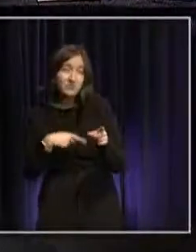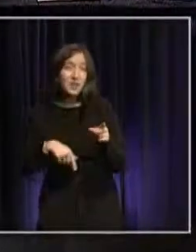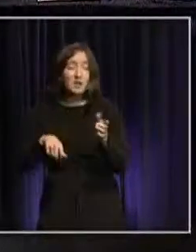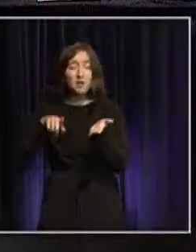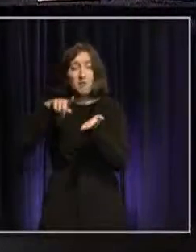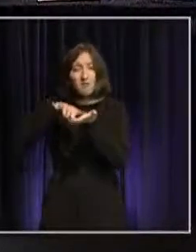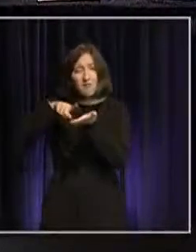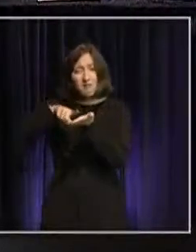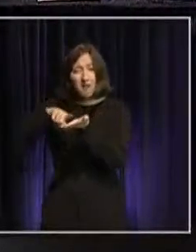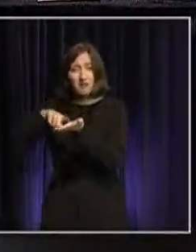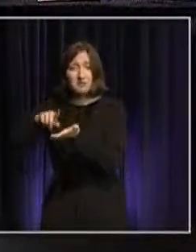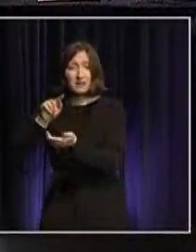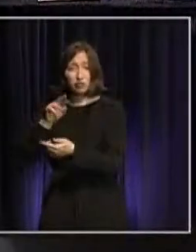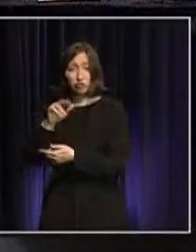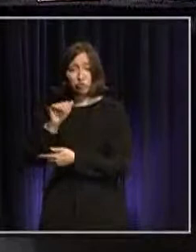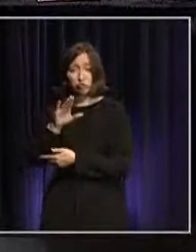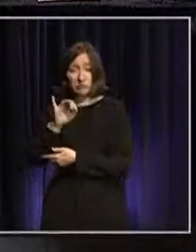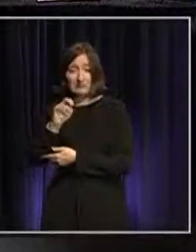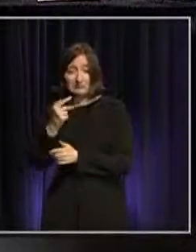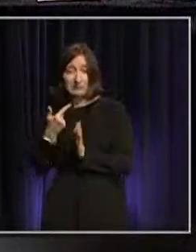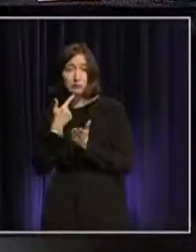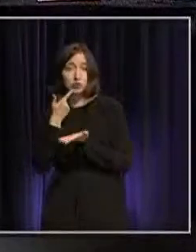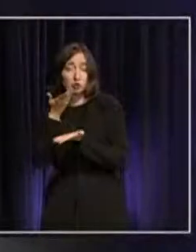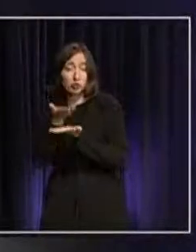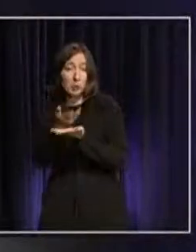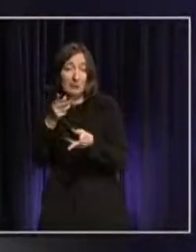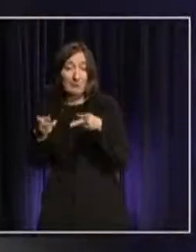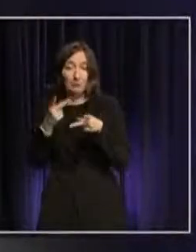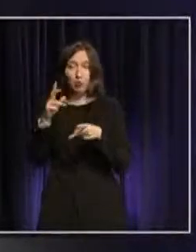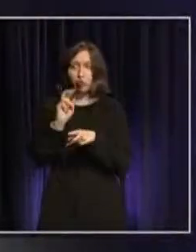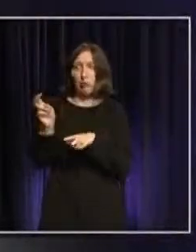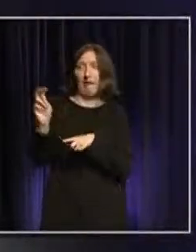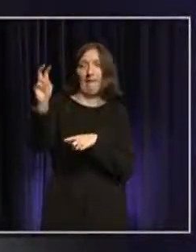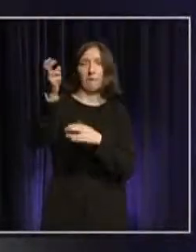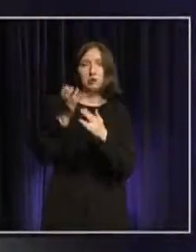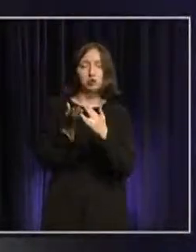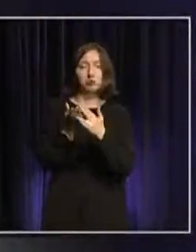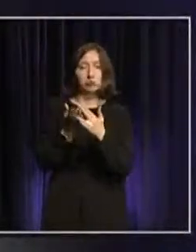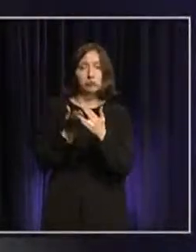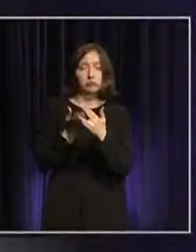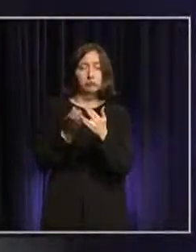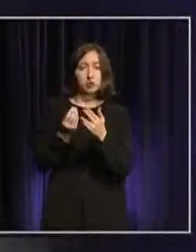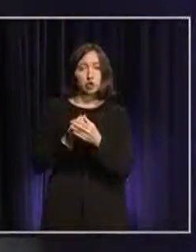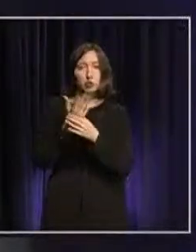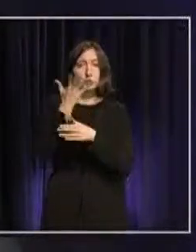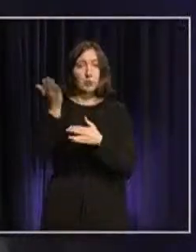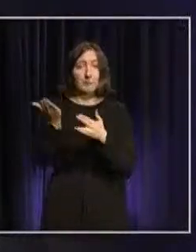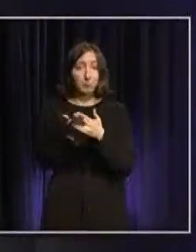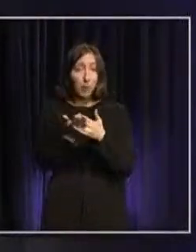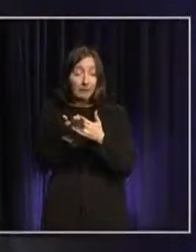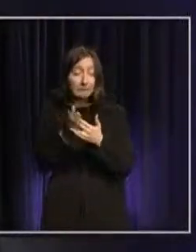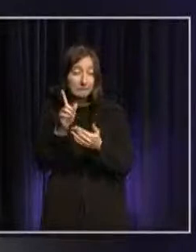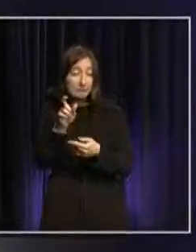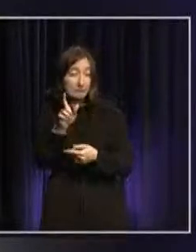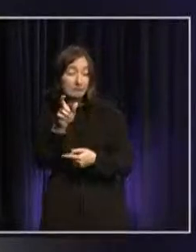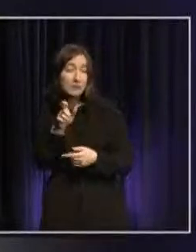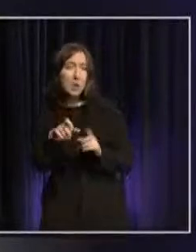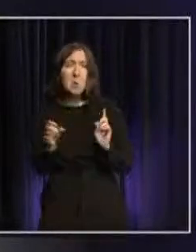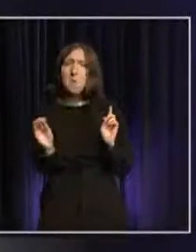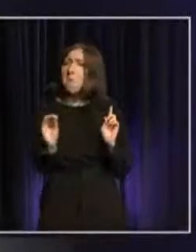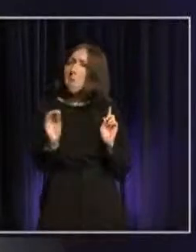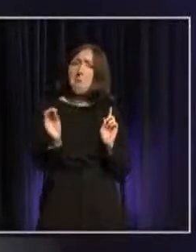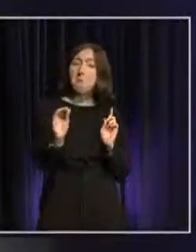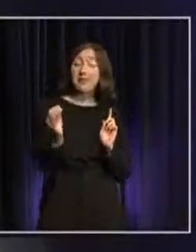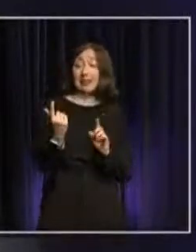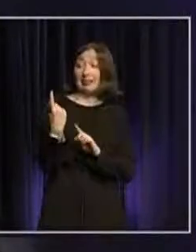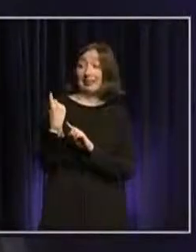spring break? So far, we're not seeing that in the data, that the contact tracing is leading back to spring break travel as it did last